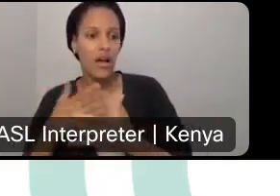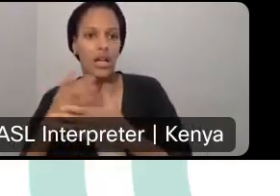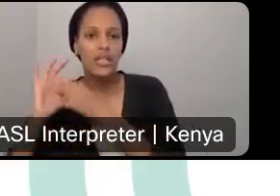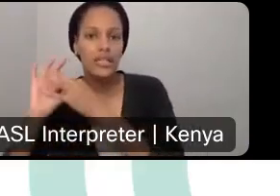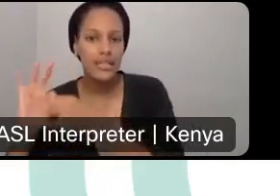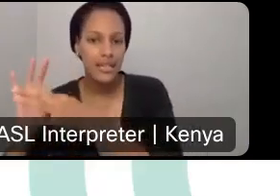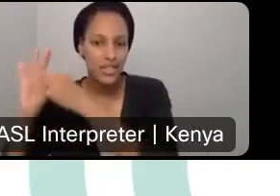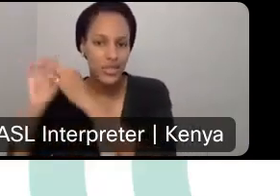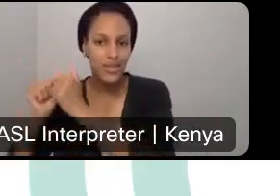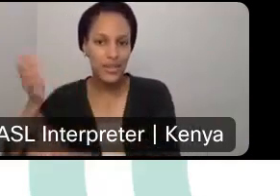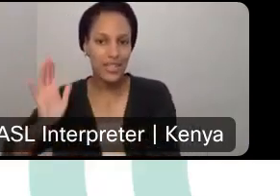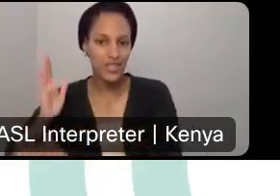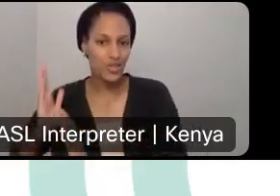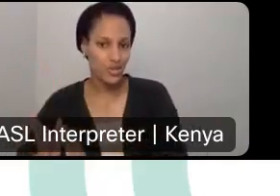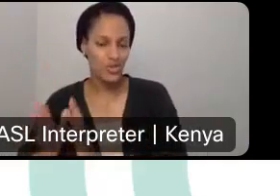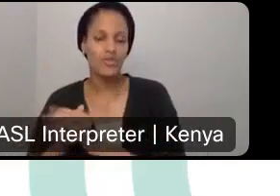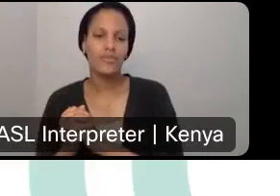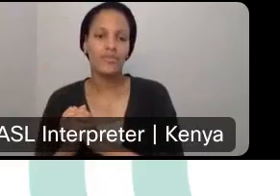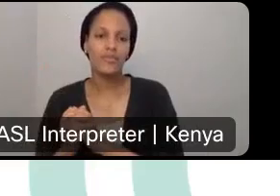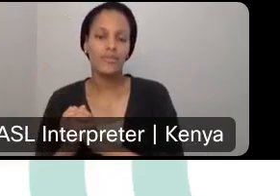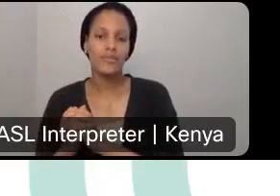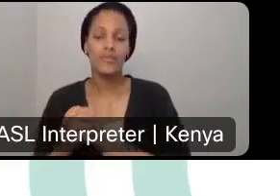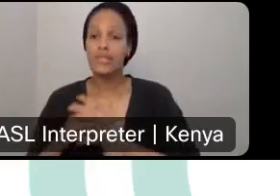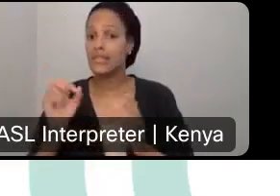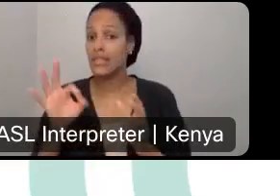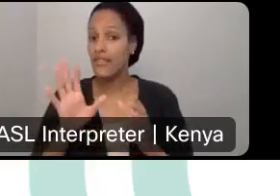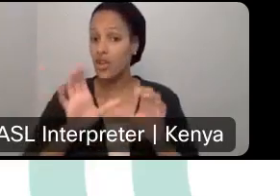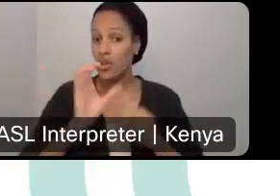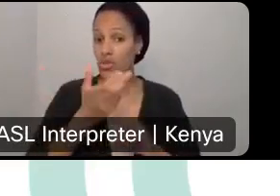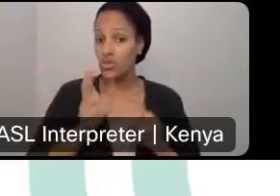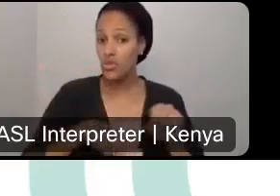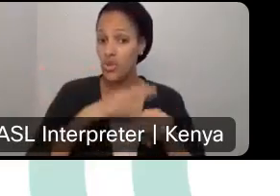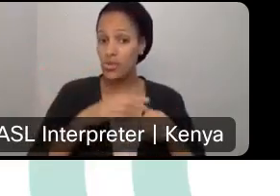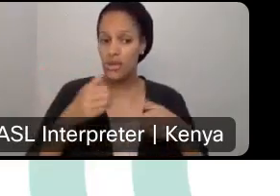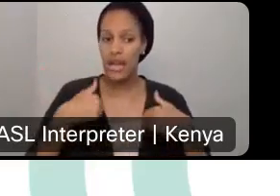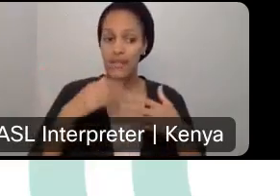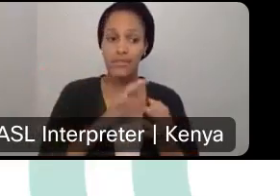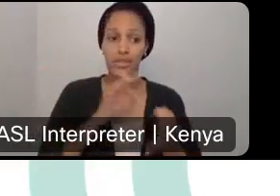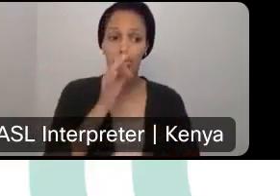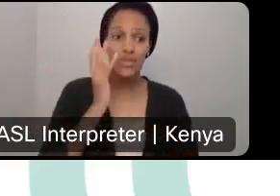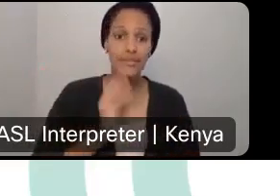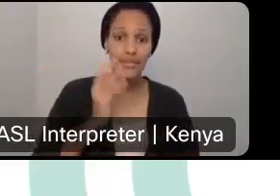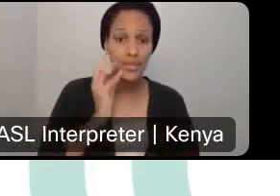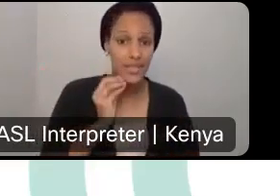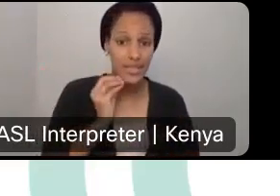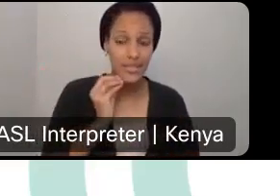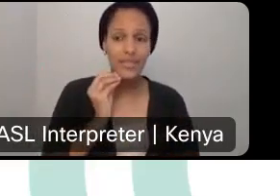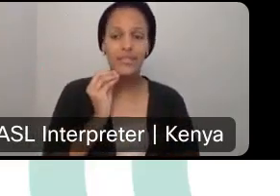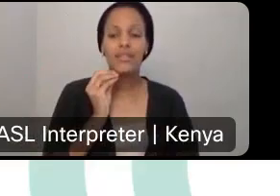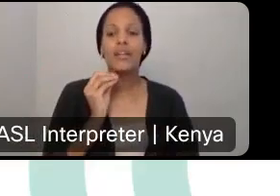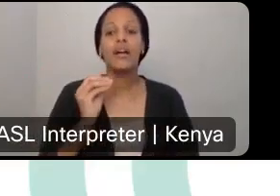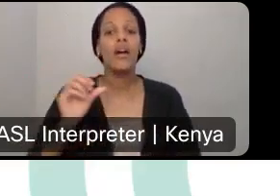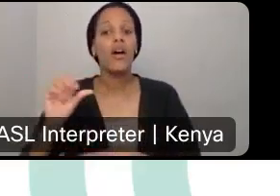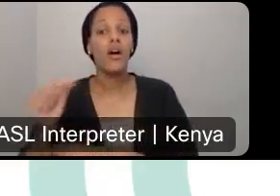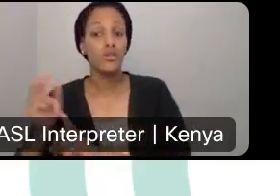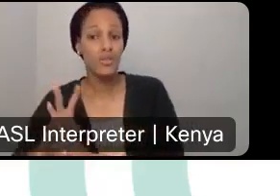ancestors. If there is a cultural norm to have spiritual experiences, alternative perceptions